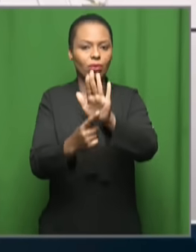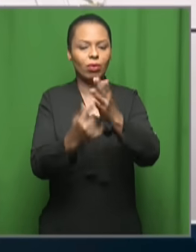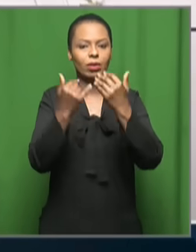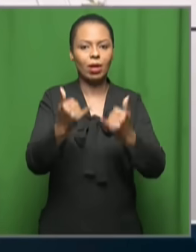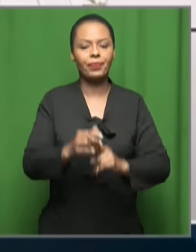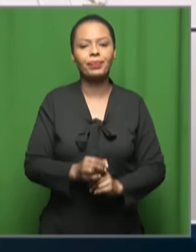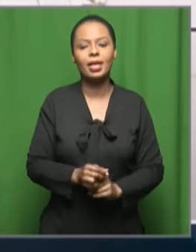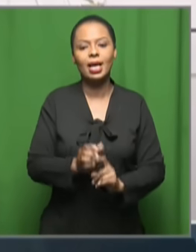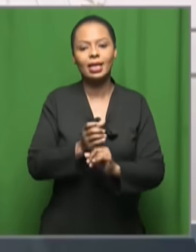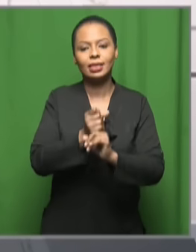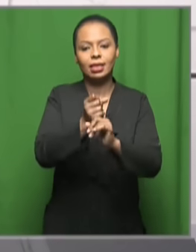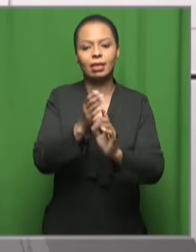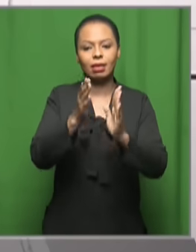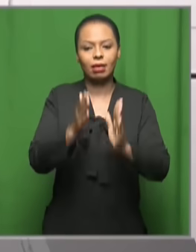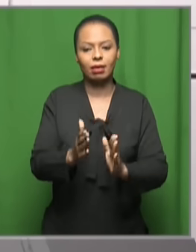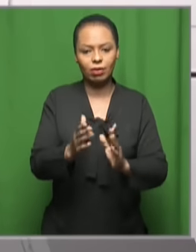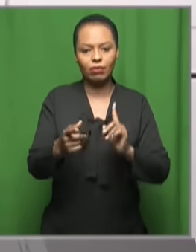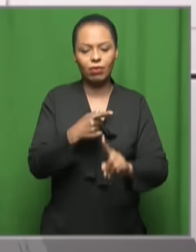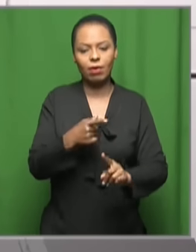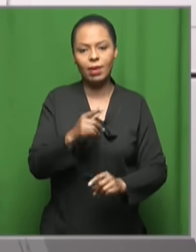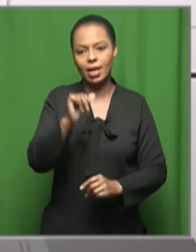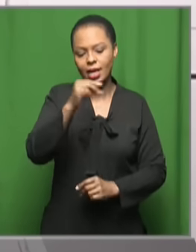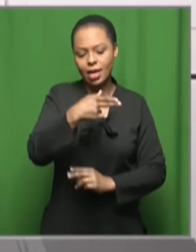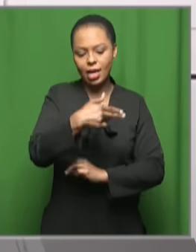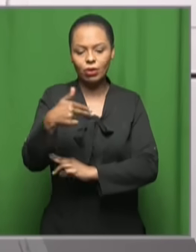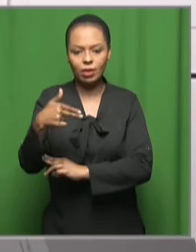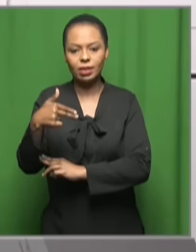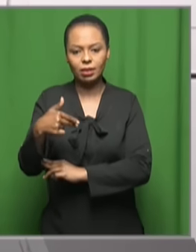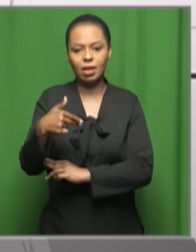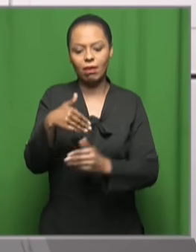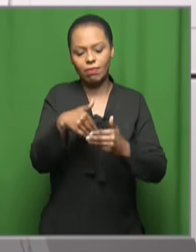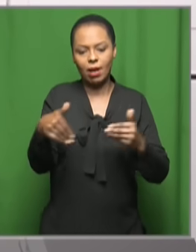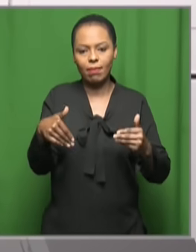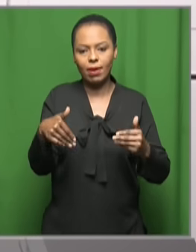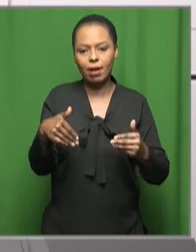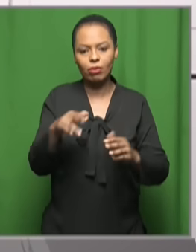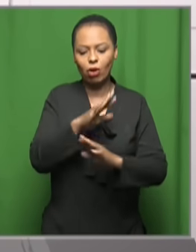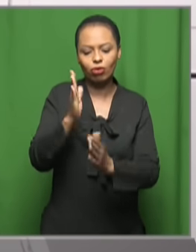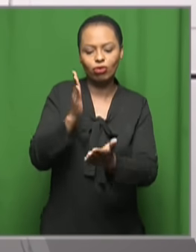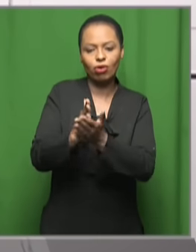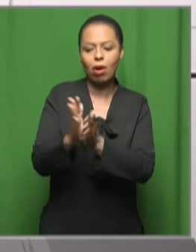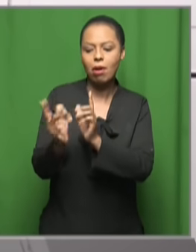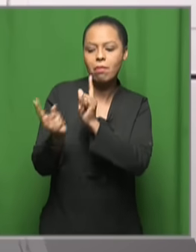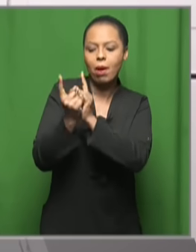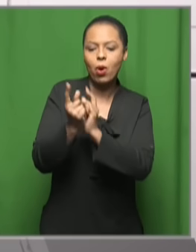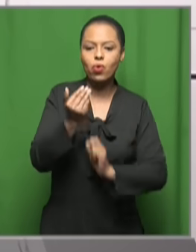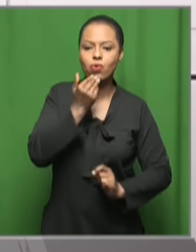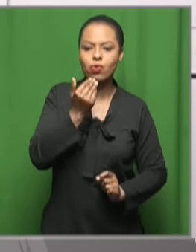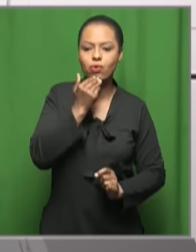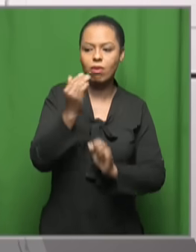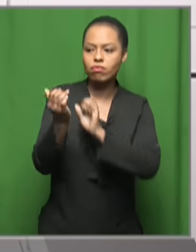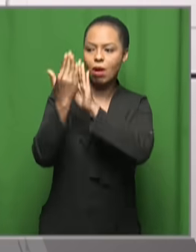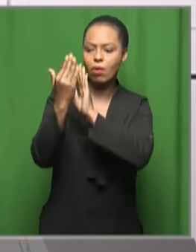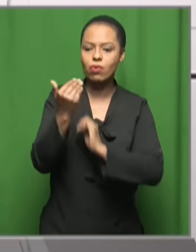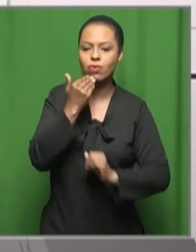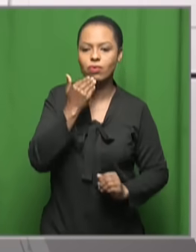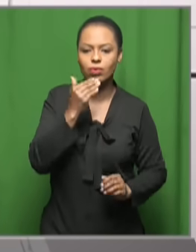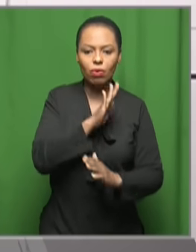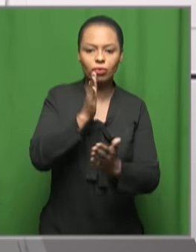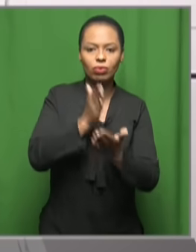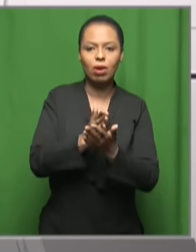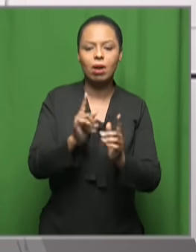from Indonesia makes its way out. It's not clear yet who is meeting the president and his delegation at this point, because